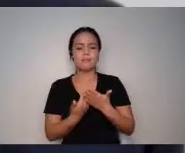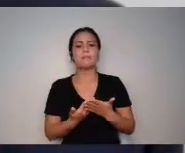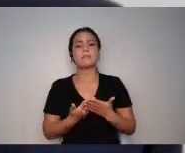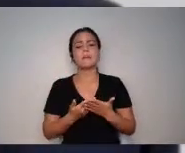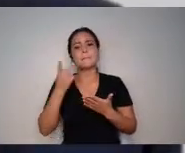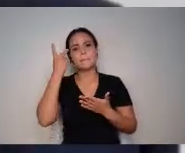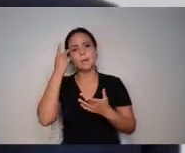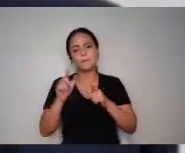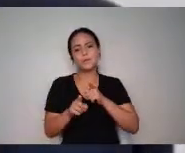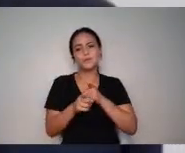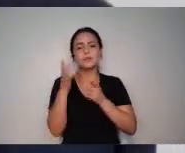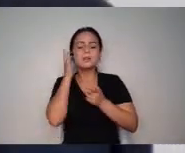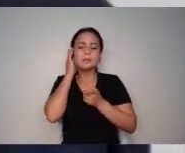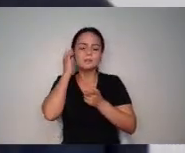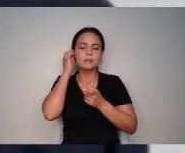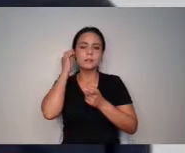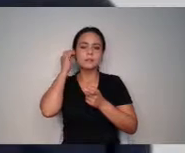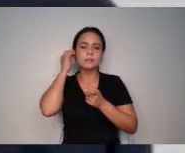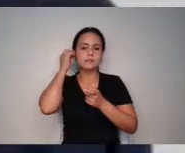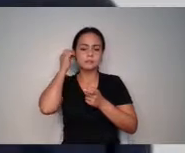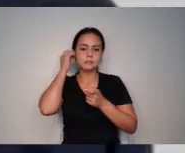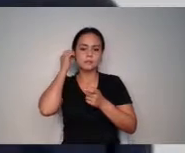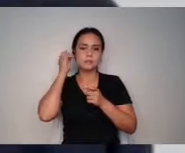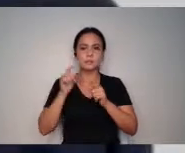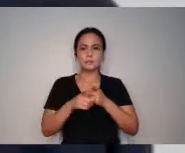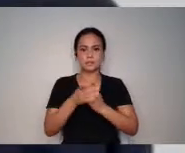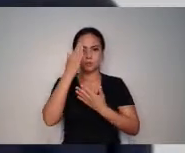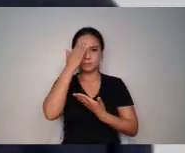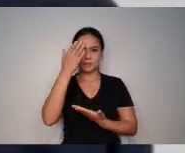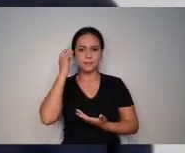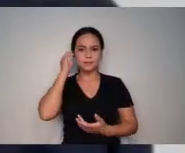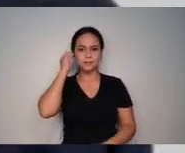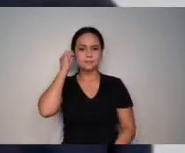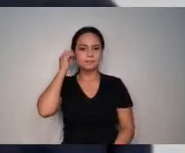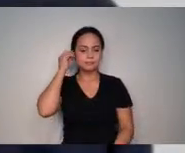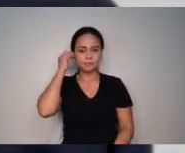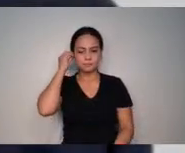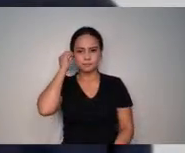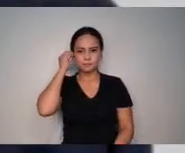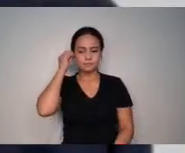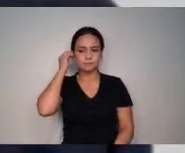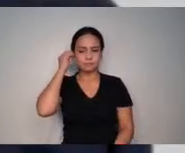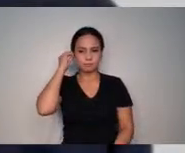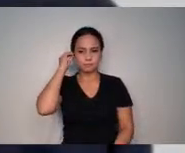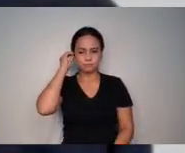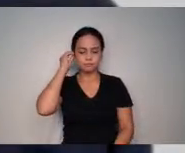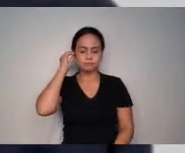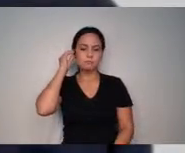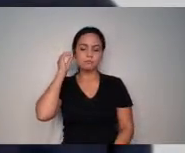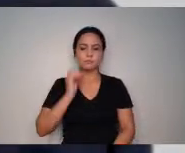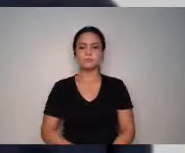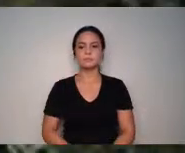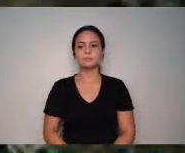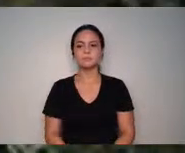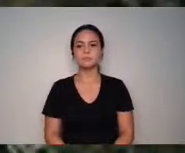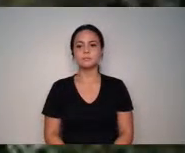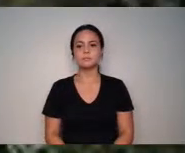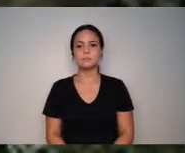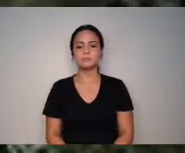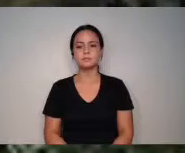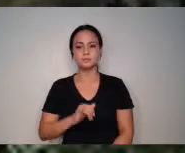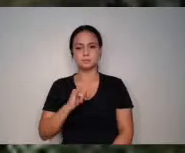you. And the researchers, this will be available on YouTube, and researchers will be available to access it. Thank you very much. Thank